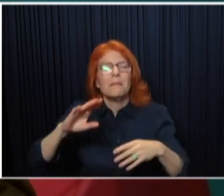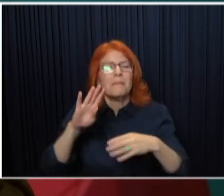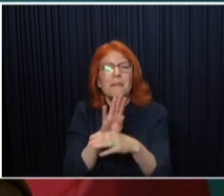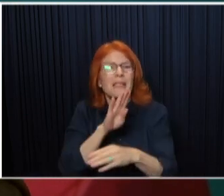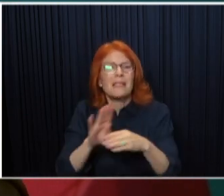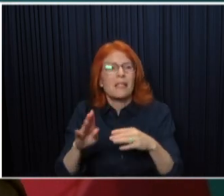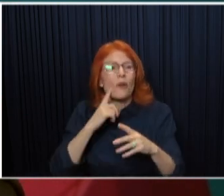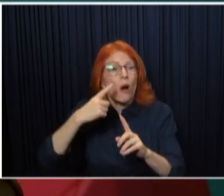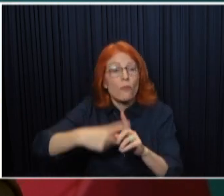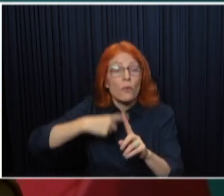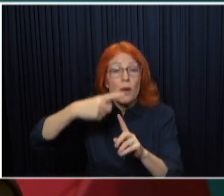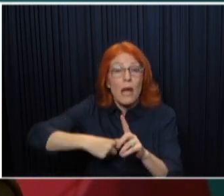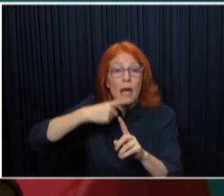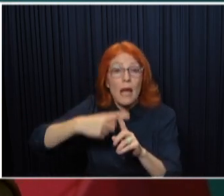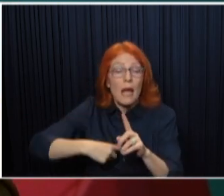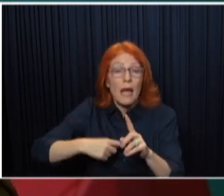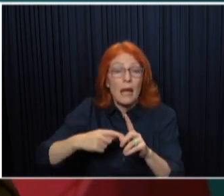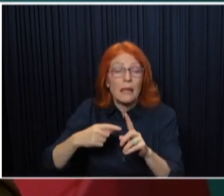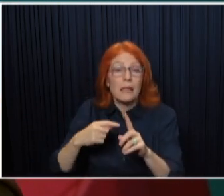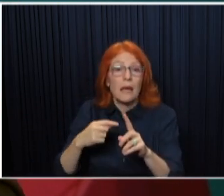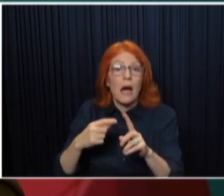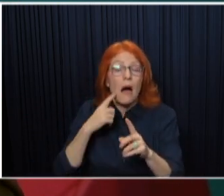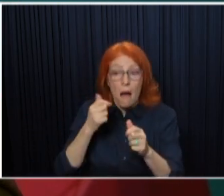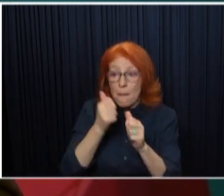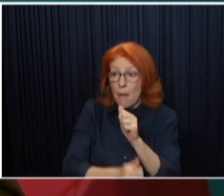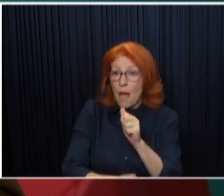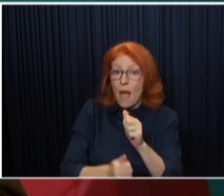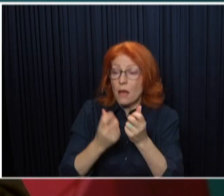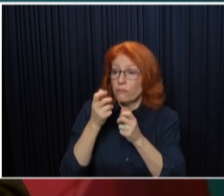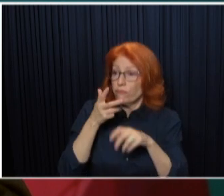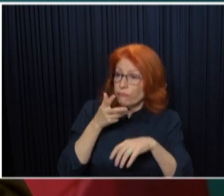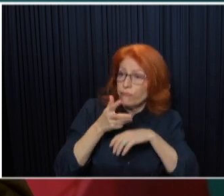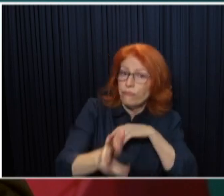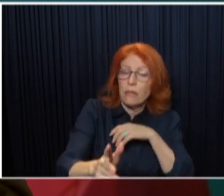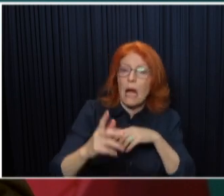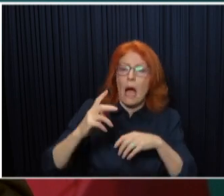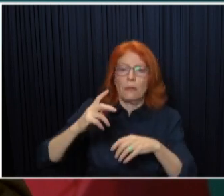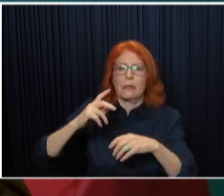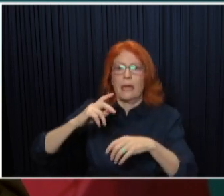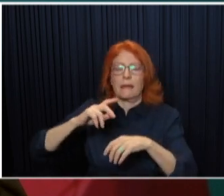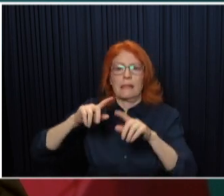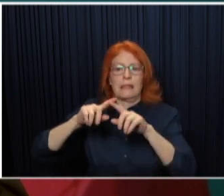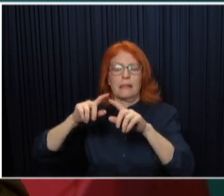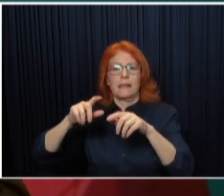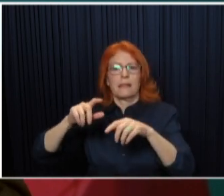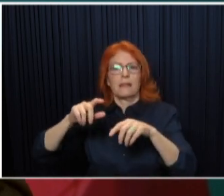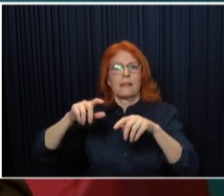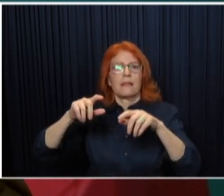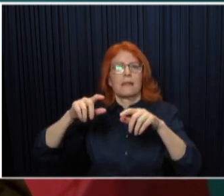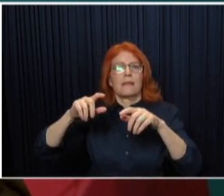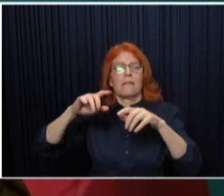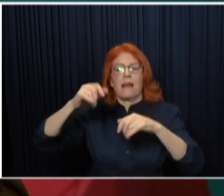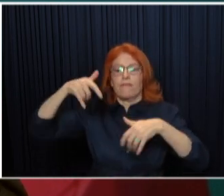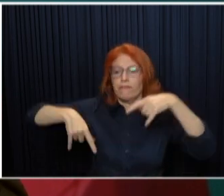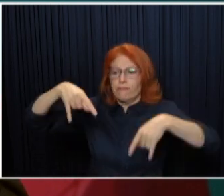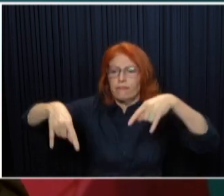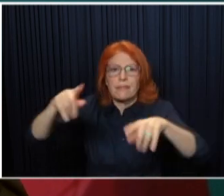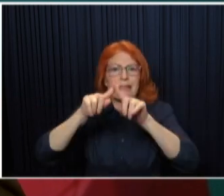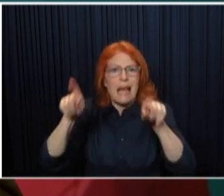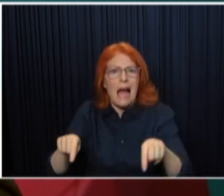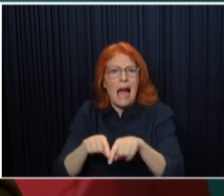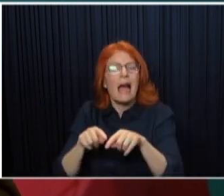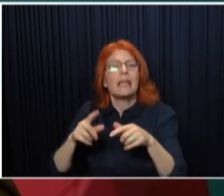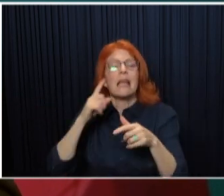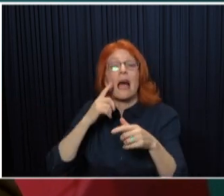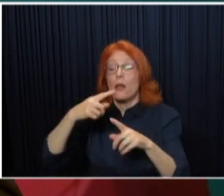are renting these areas out. I passed some of those while putting out signs this last weekend. And they're renting them out